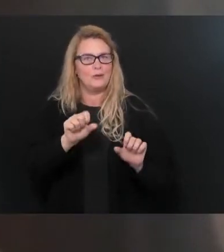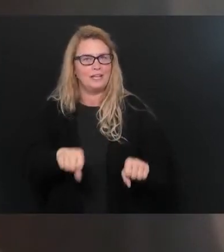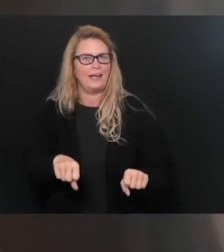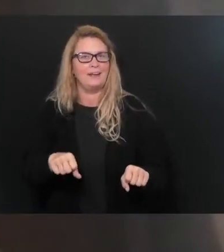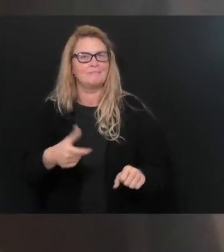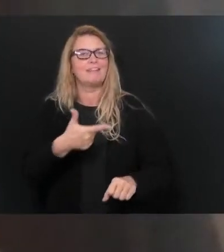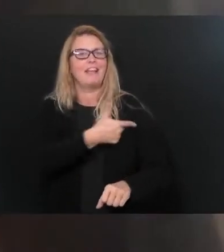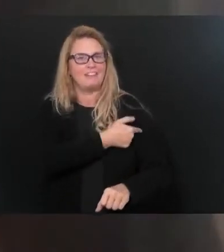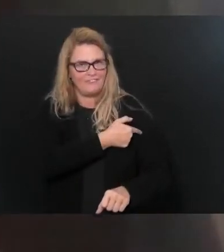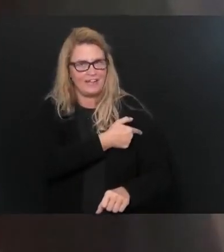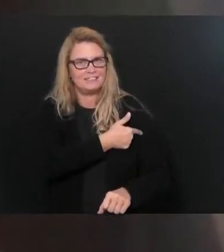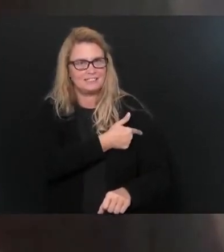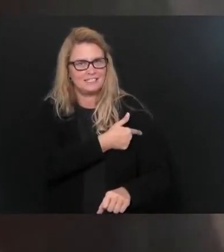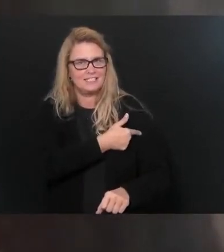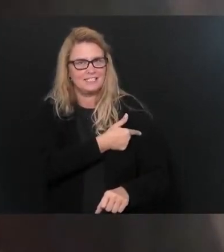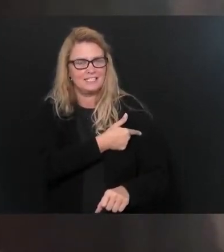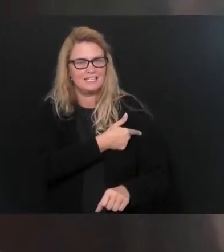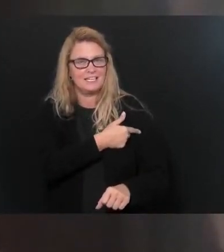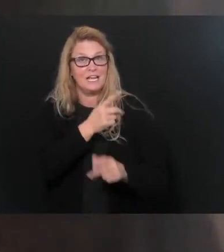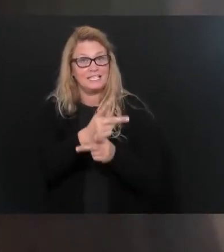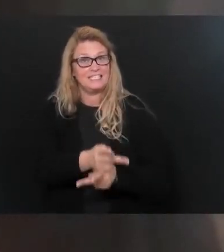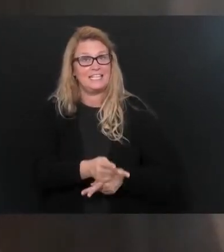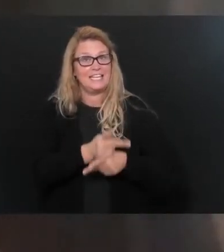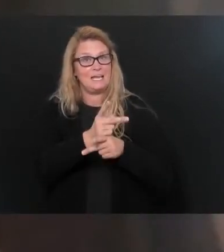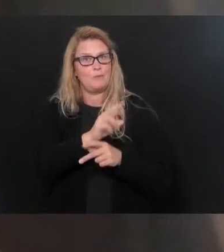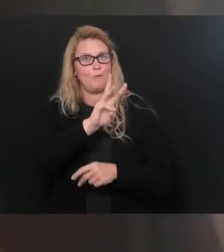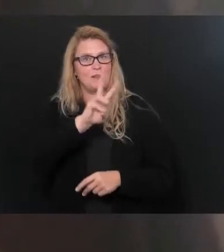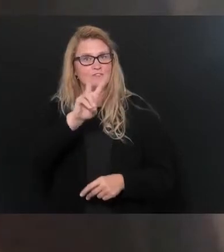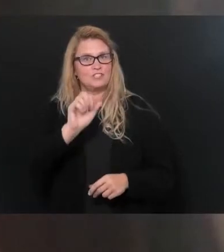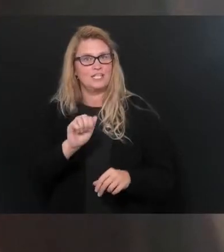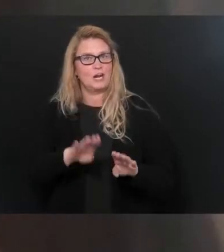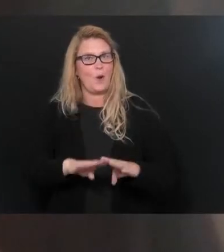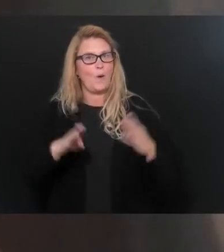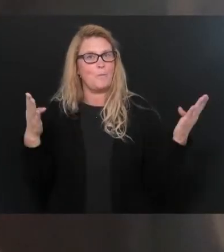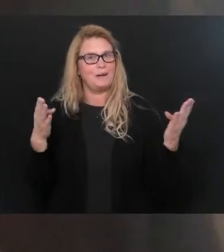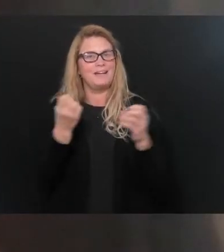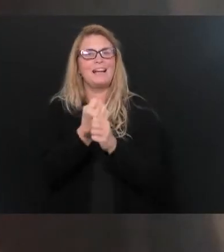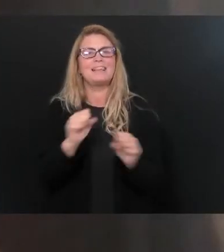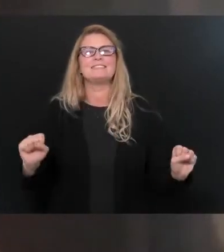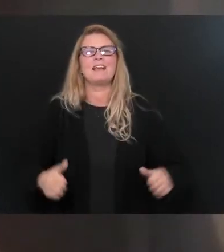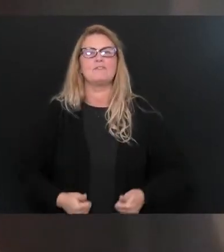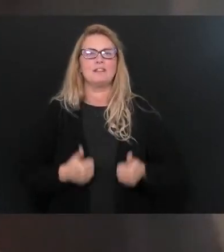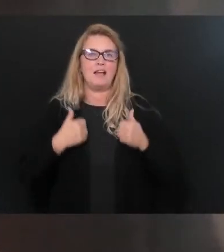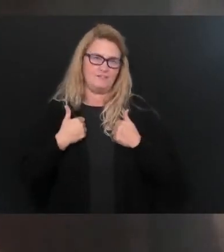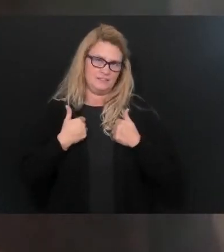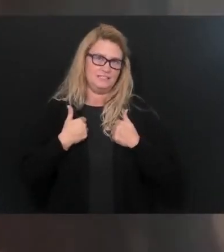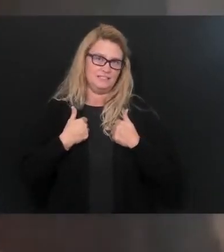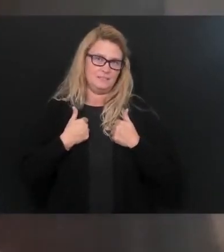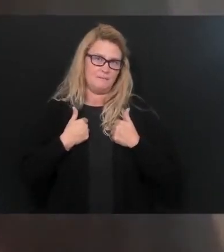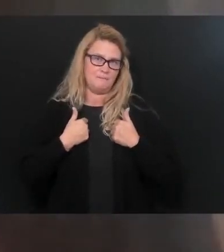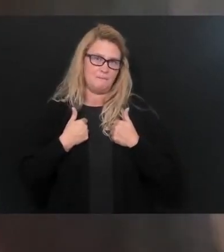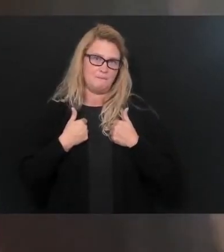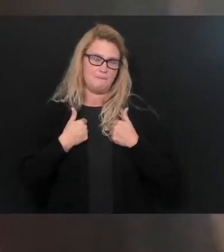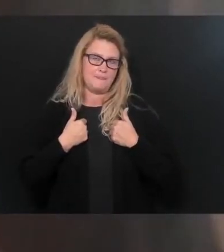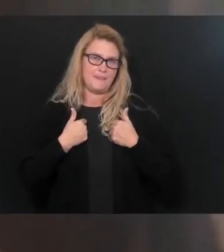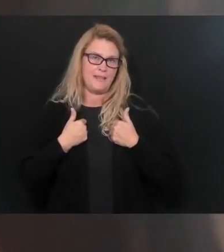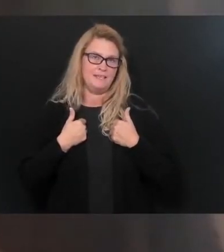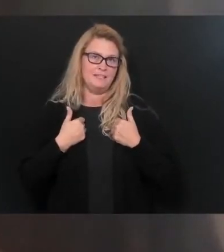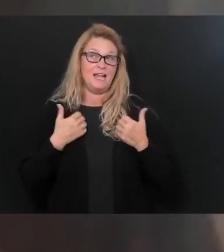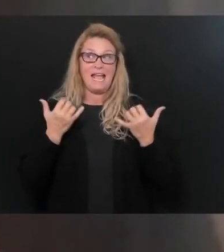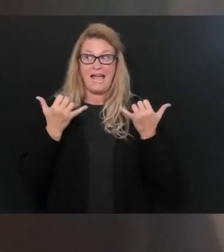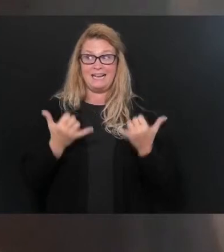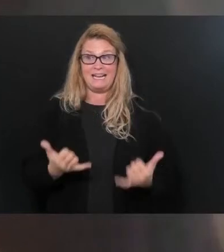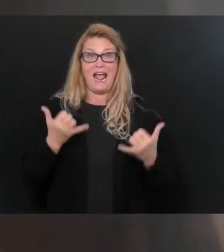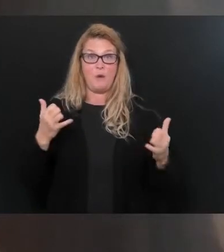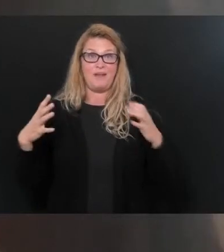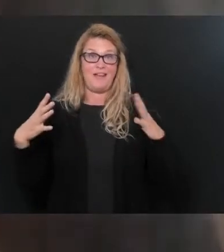so that we can not only keep West Virginia open, but we can save lives. And as we look at this holiday